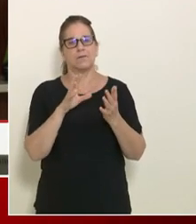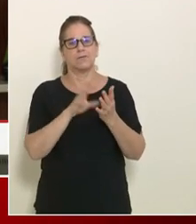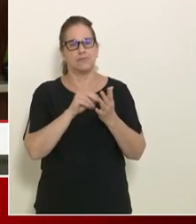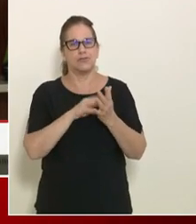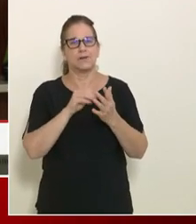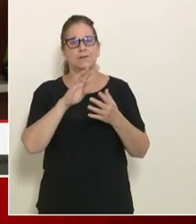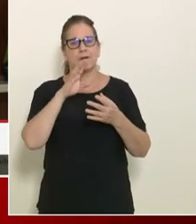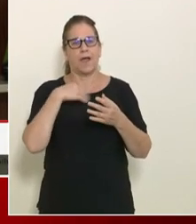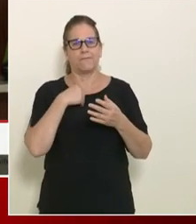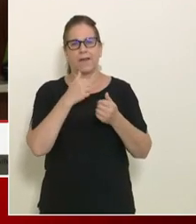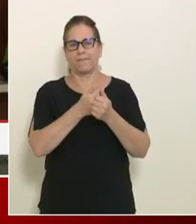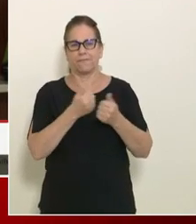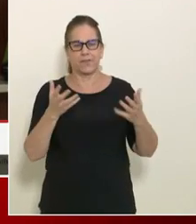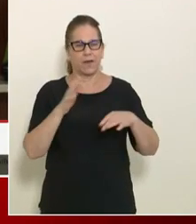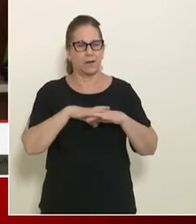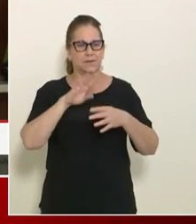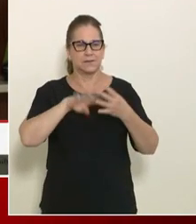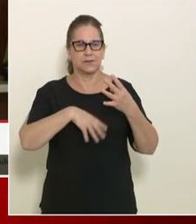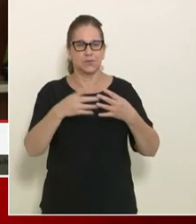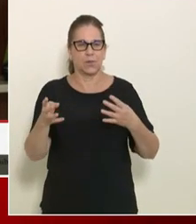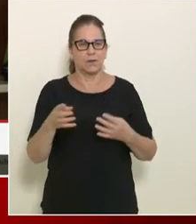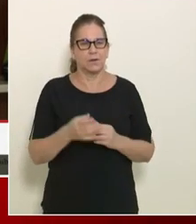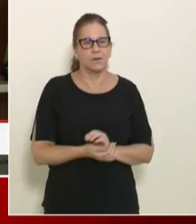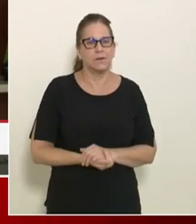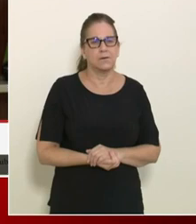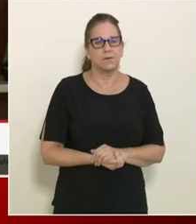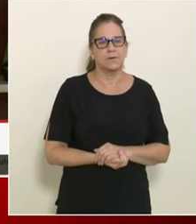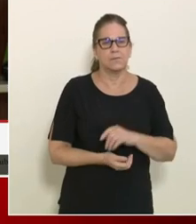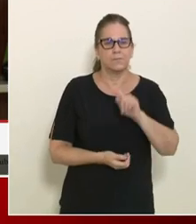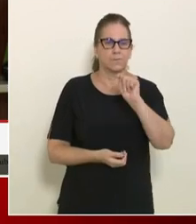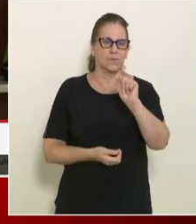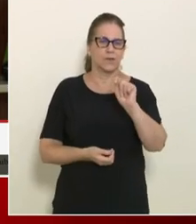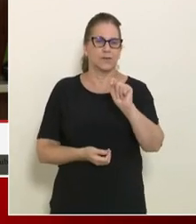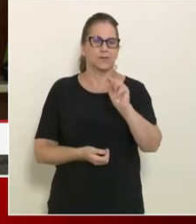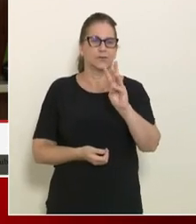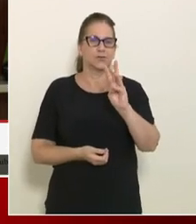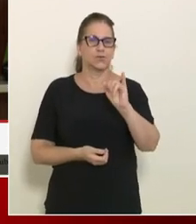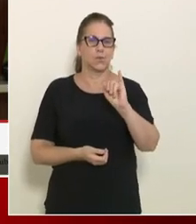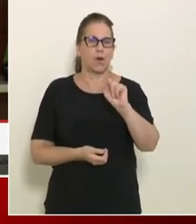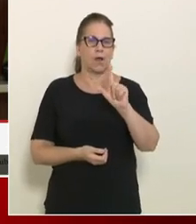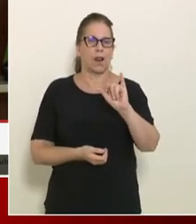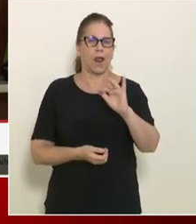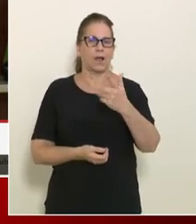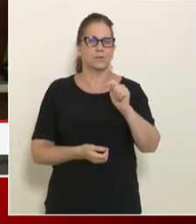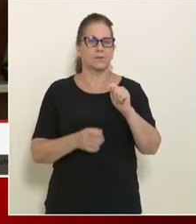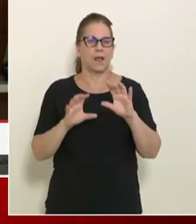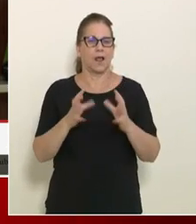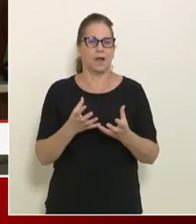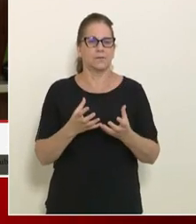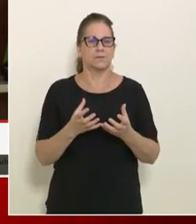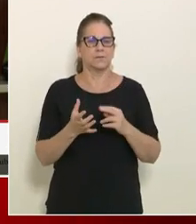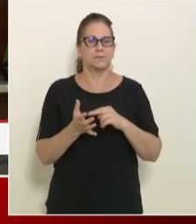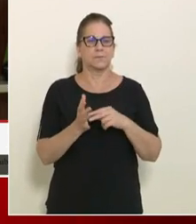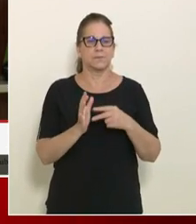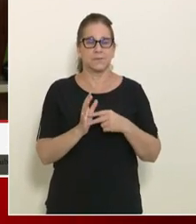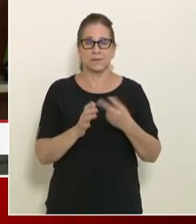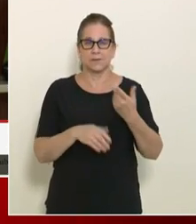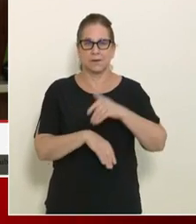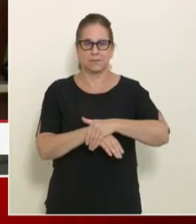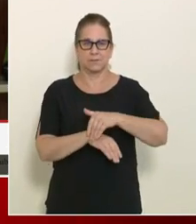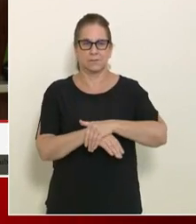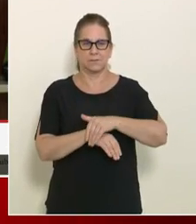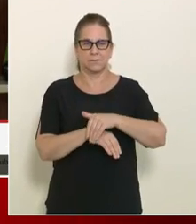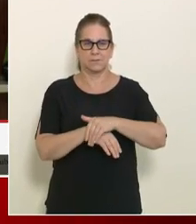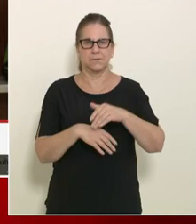twilight classes in the evenings, and our Opportunity Academies also offer flexible schedules. And so the goal is